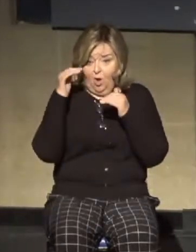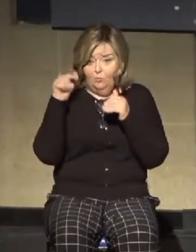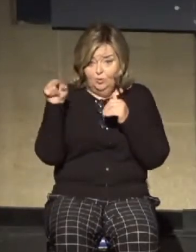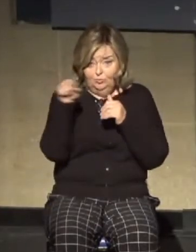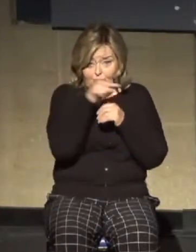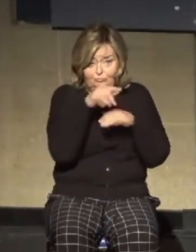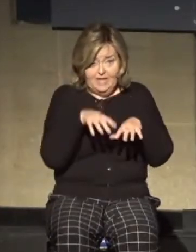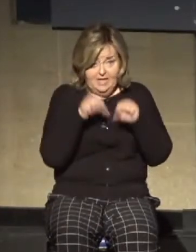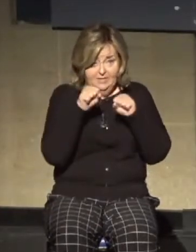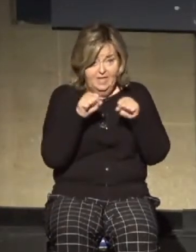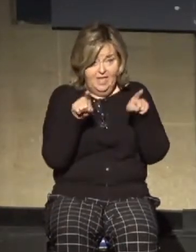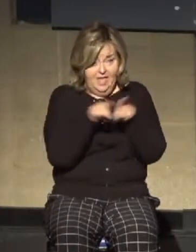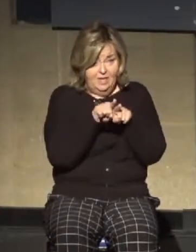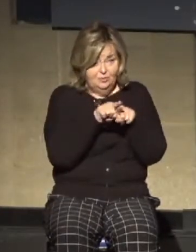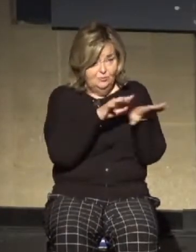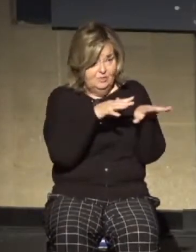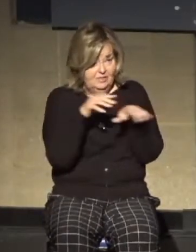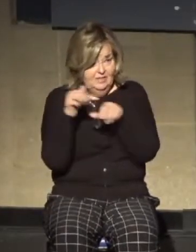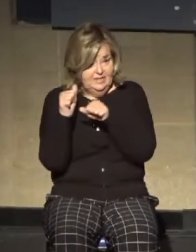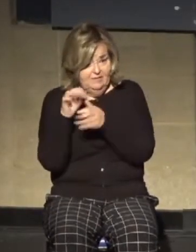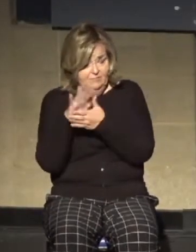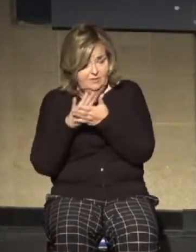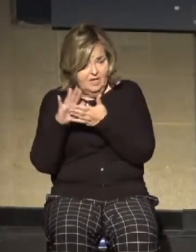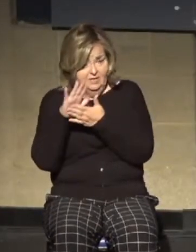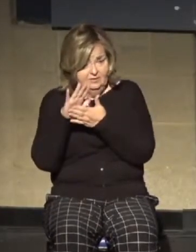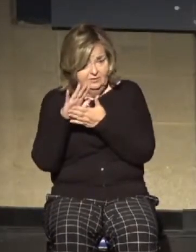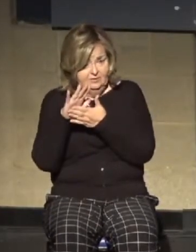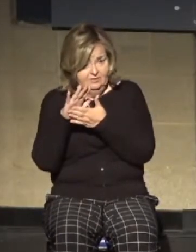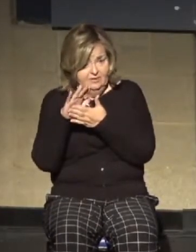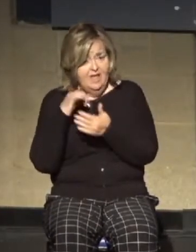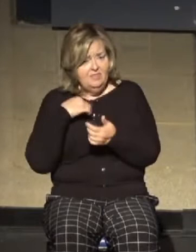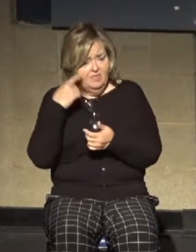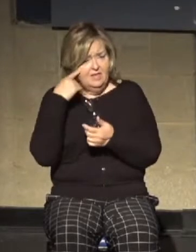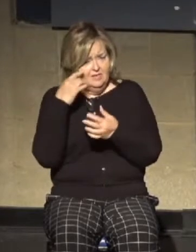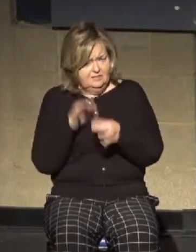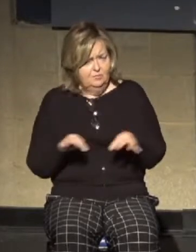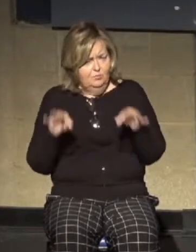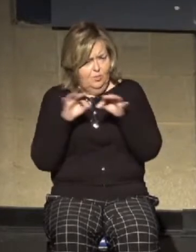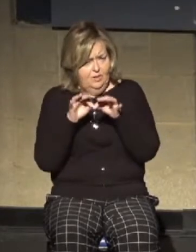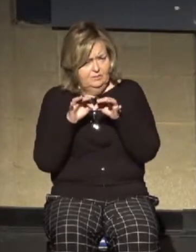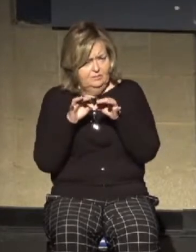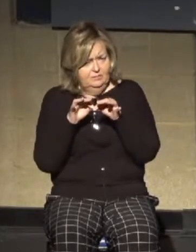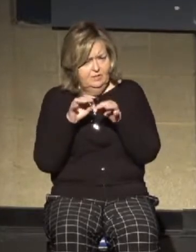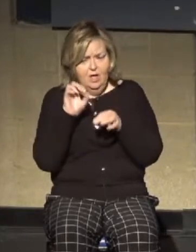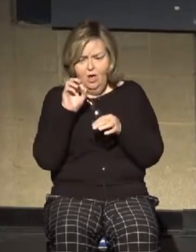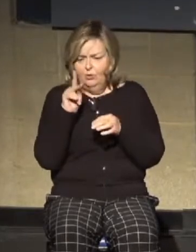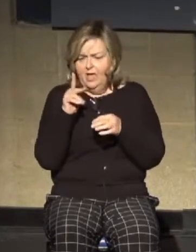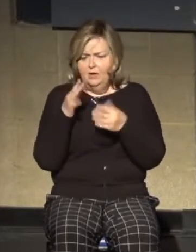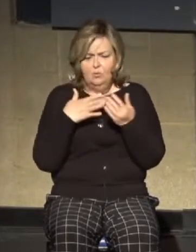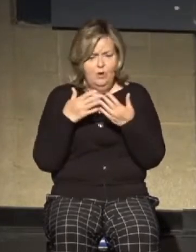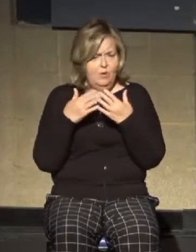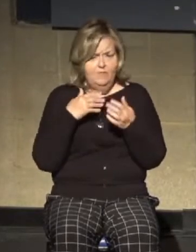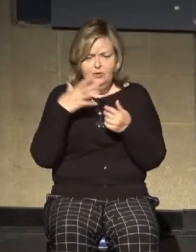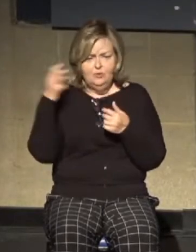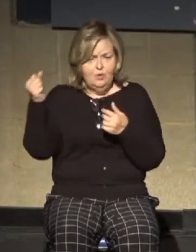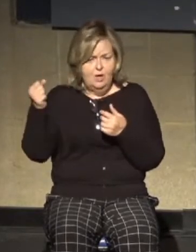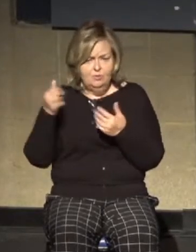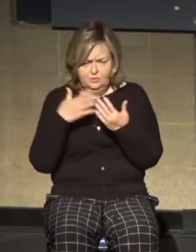as you embark on your next journey, whatever it is. Because I think that's important to remember. It's okay wherever you go next.